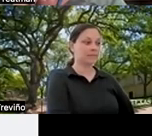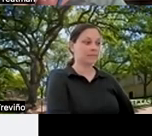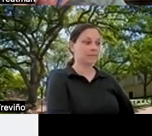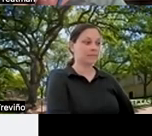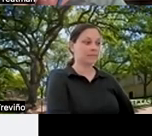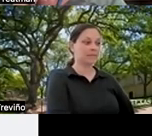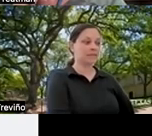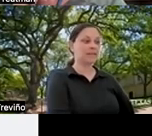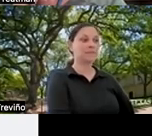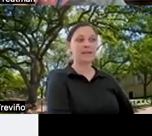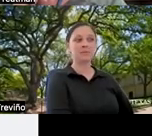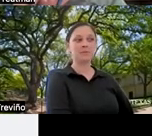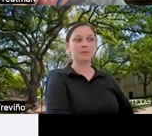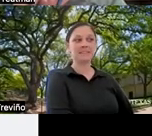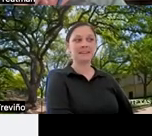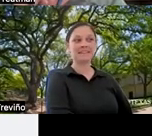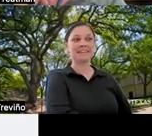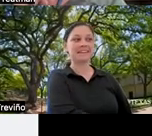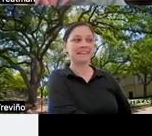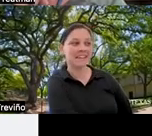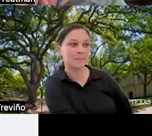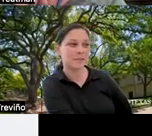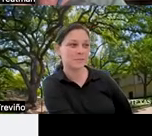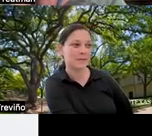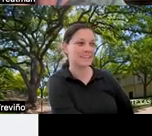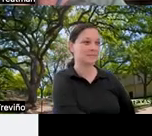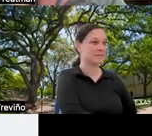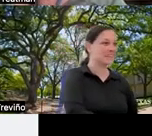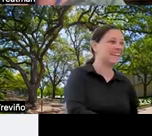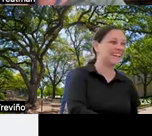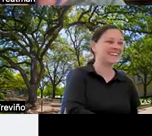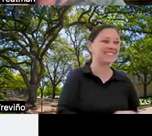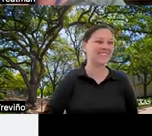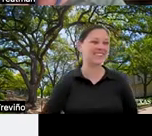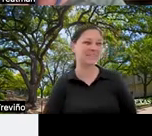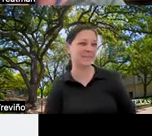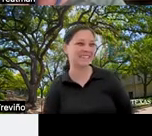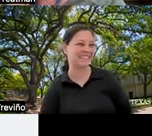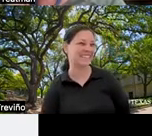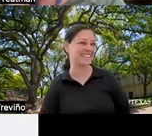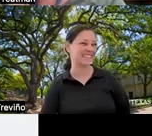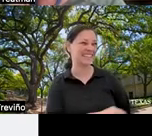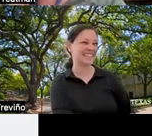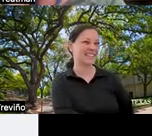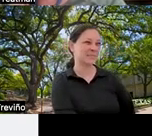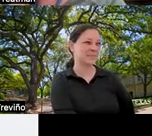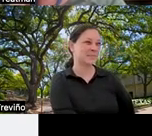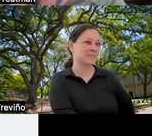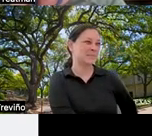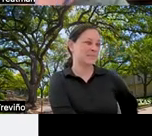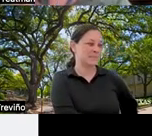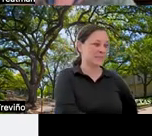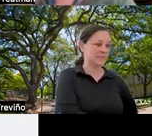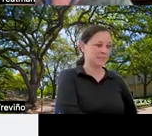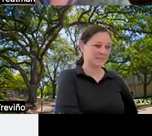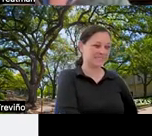Okay. April's got April and begin both. Sorry, April. Mm-hmm.